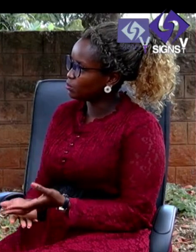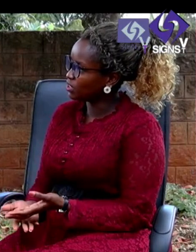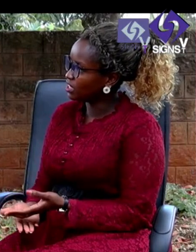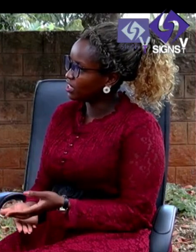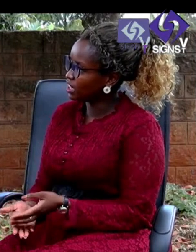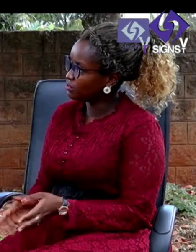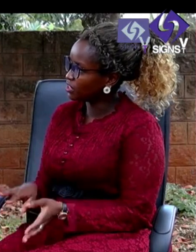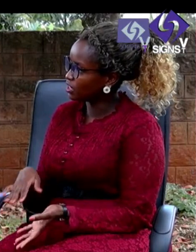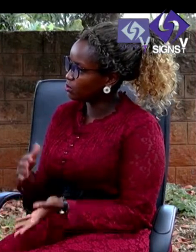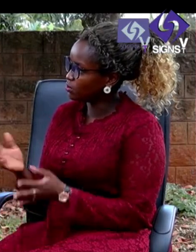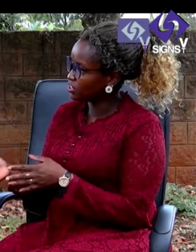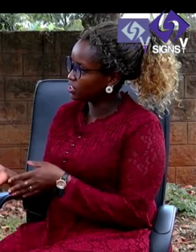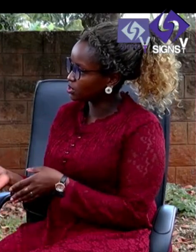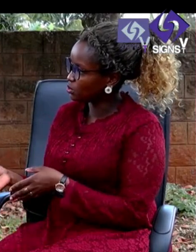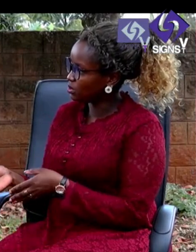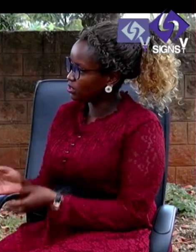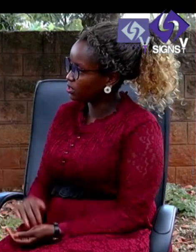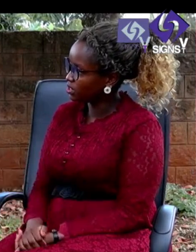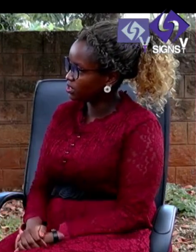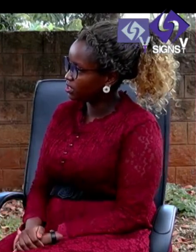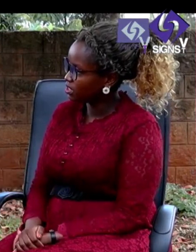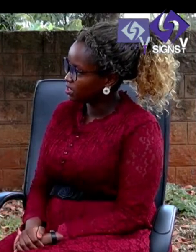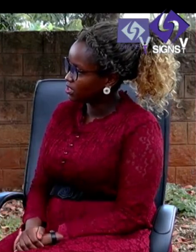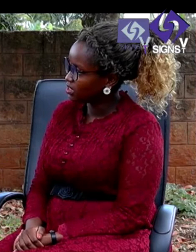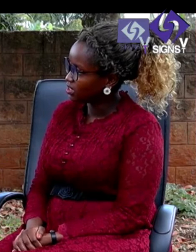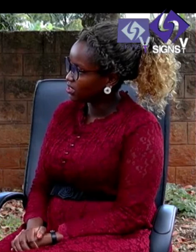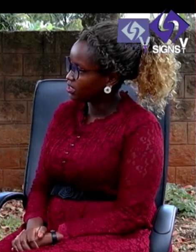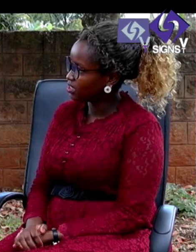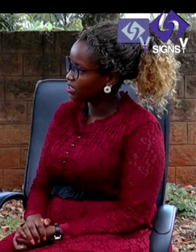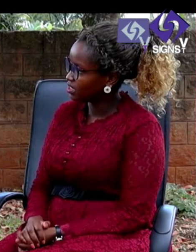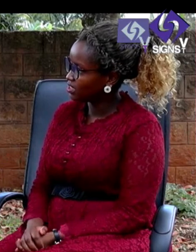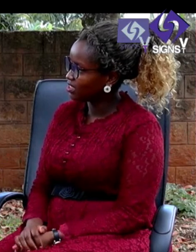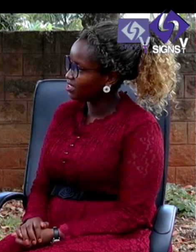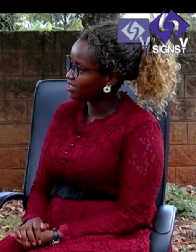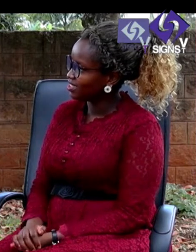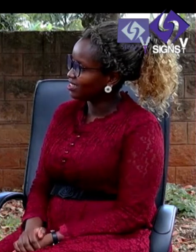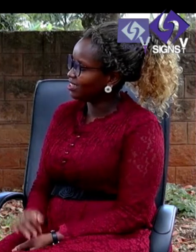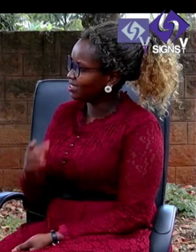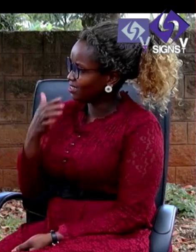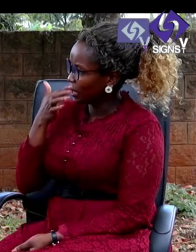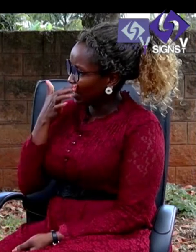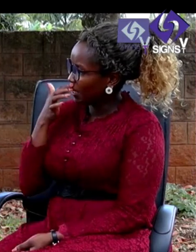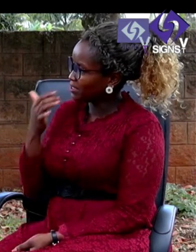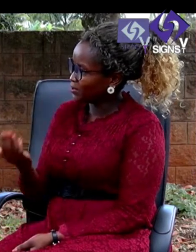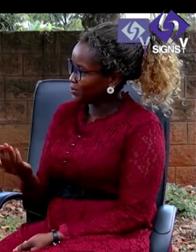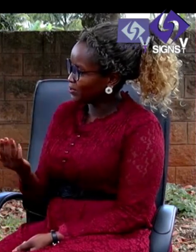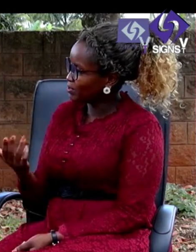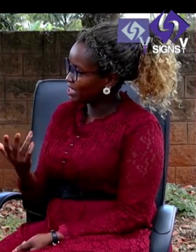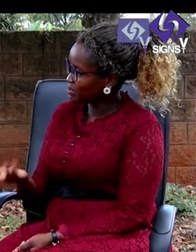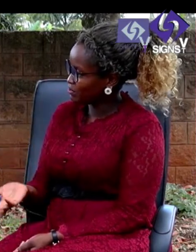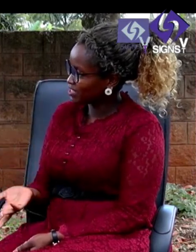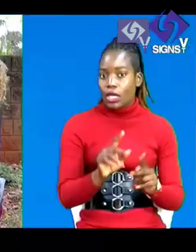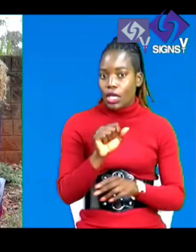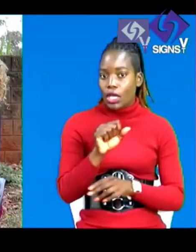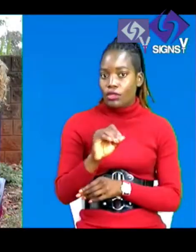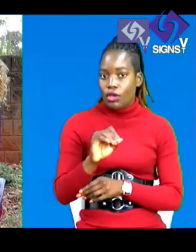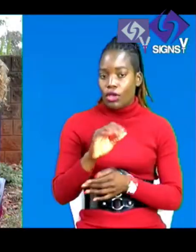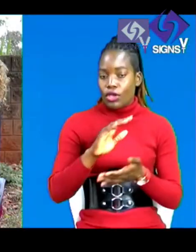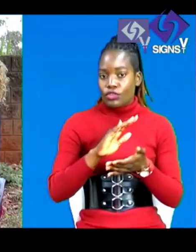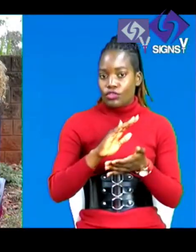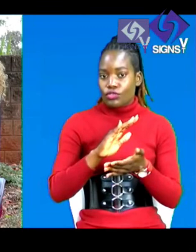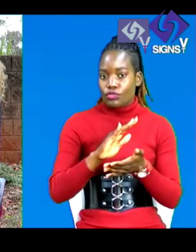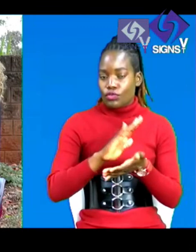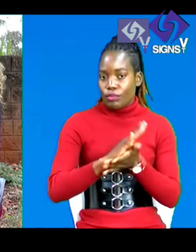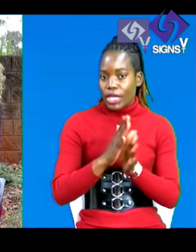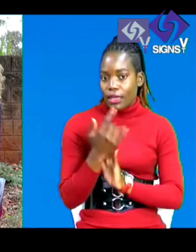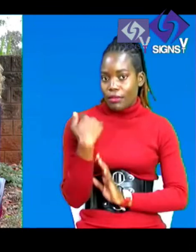began modeling after completing school? Yes. Ah, and so you became the first runners-up during